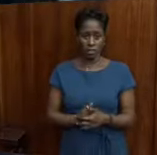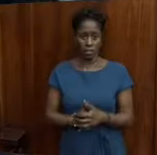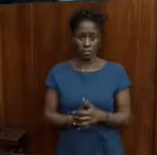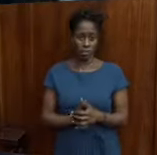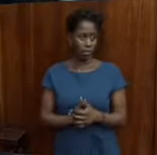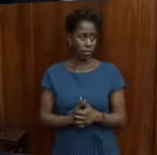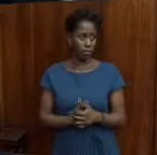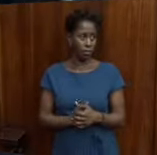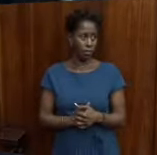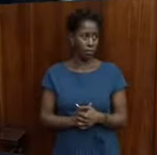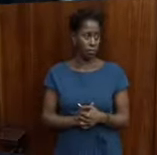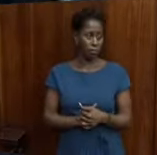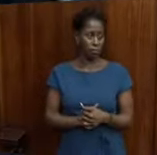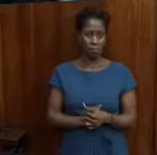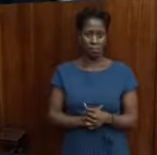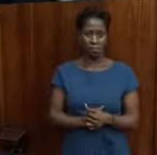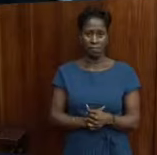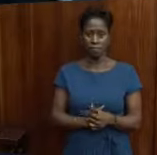still being recovered.